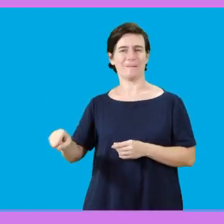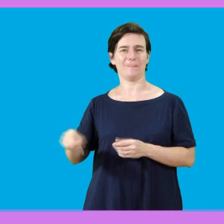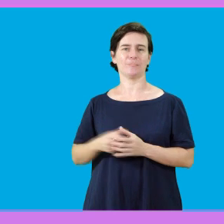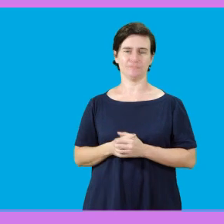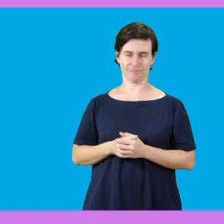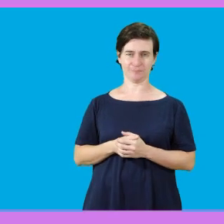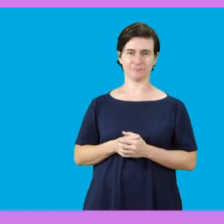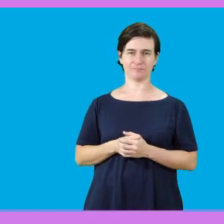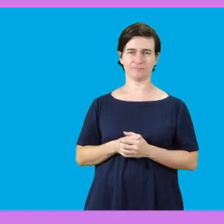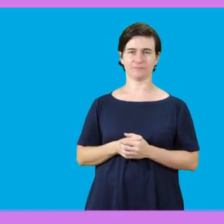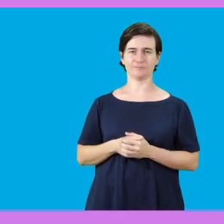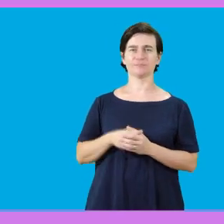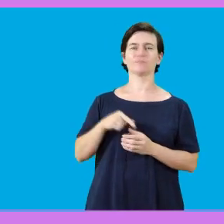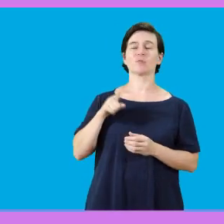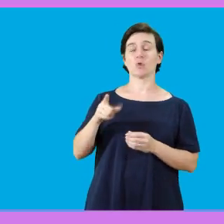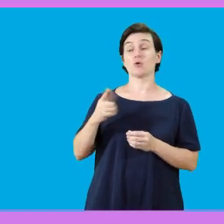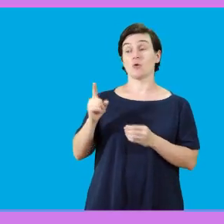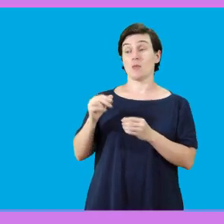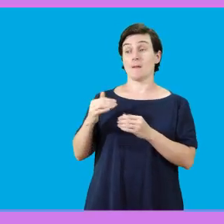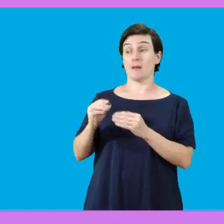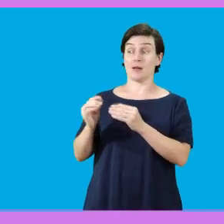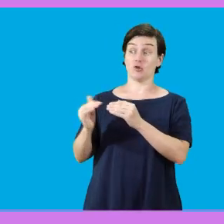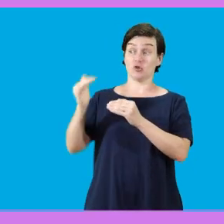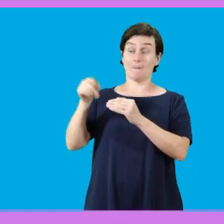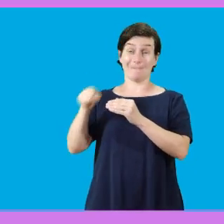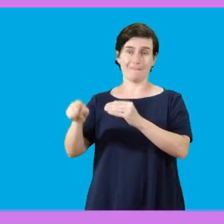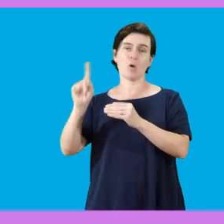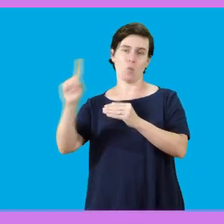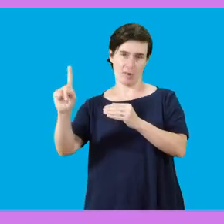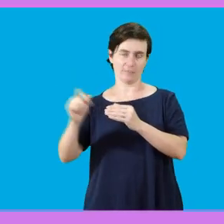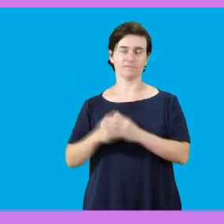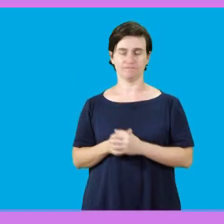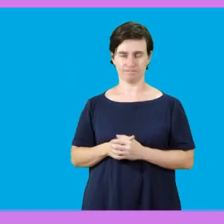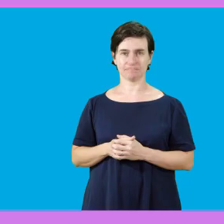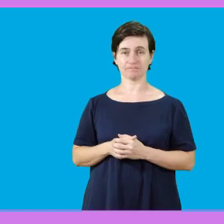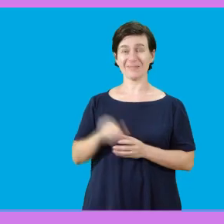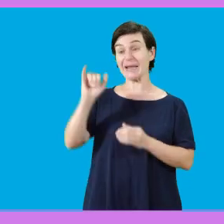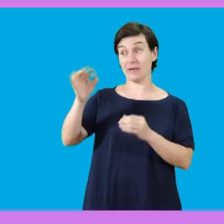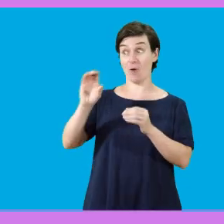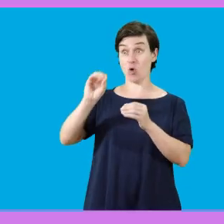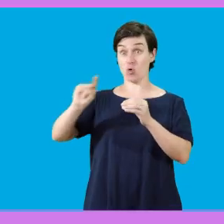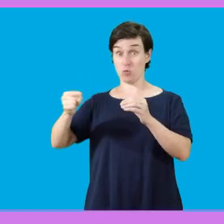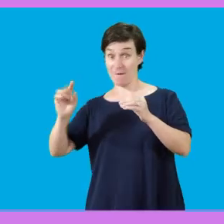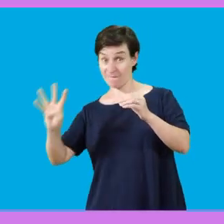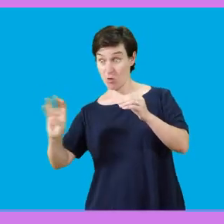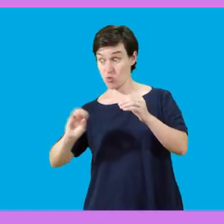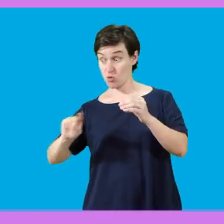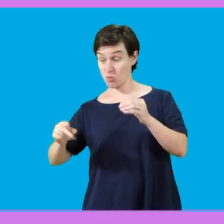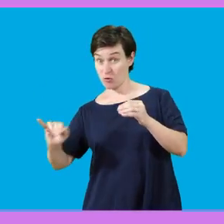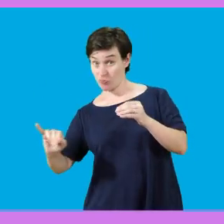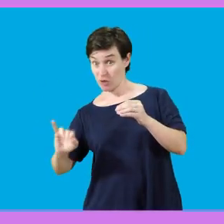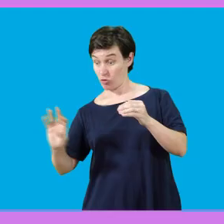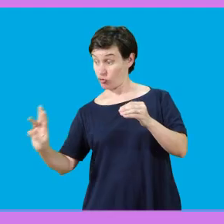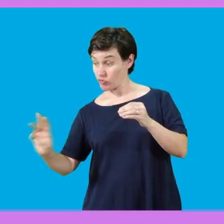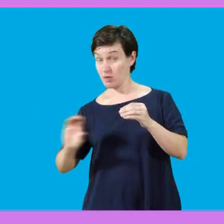have to convert it to 1. So you round it off to 1 because the number after the comma is actually 5. So if it was 4 and below, it